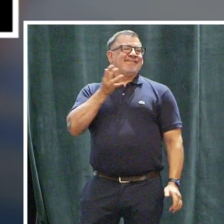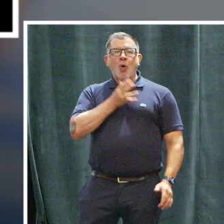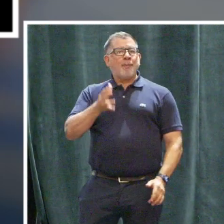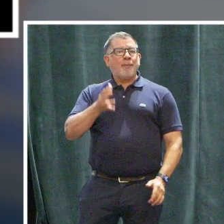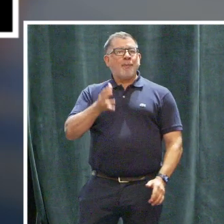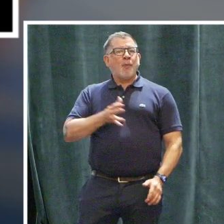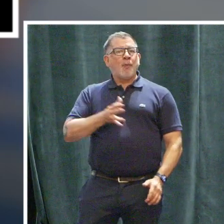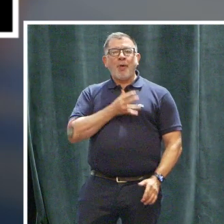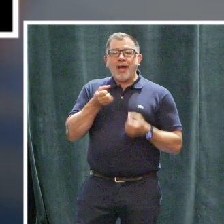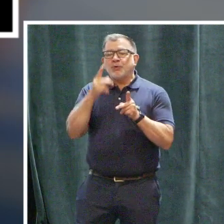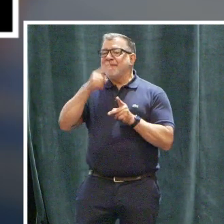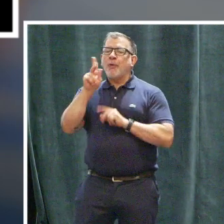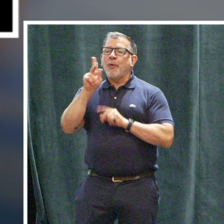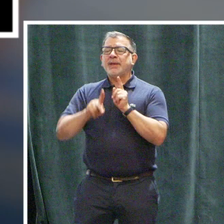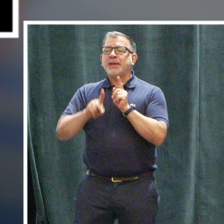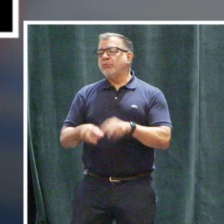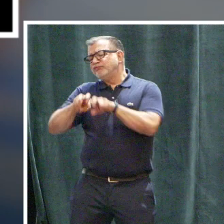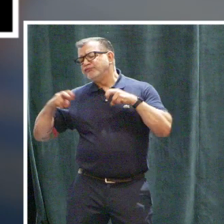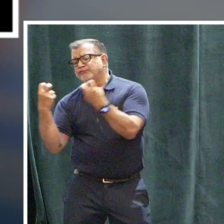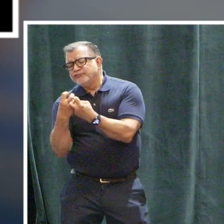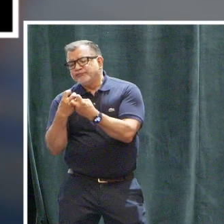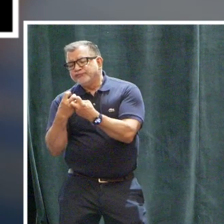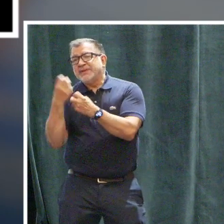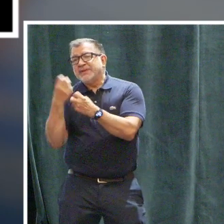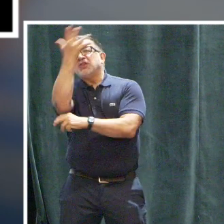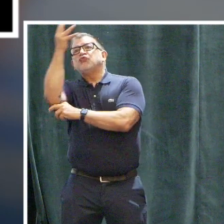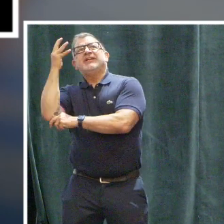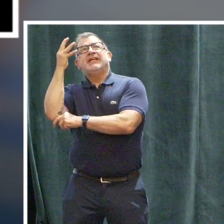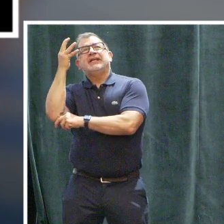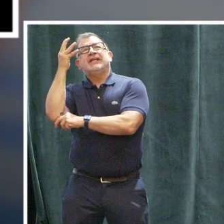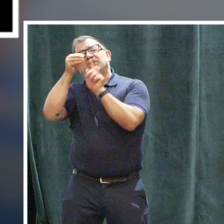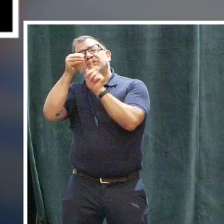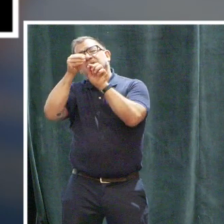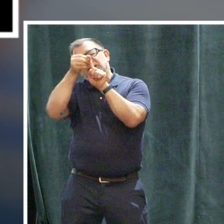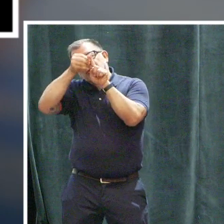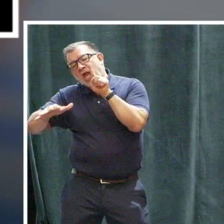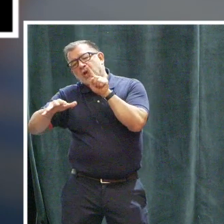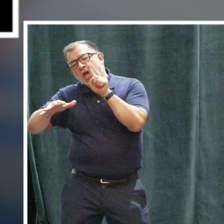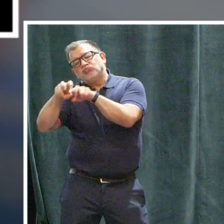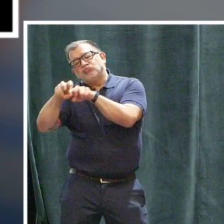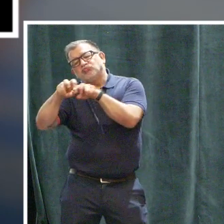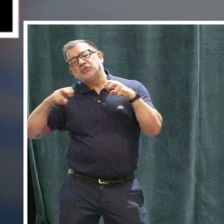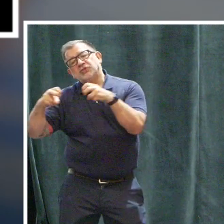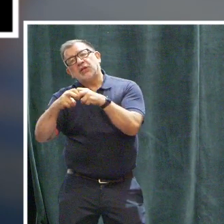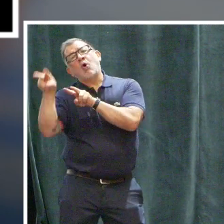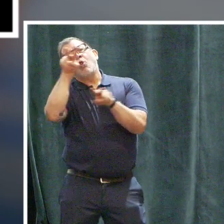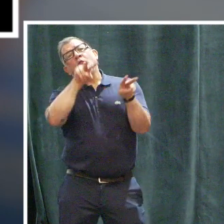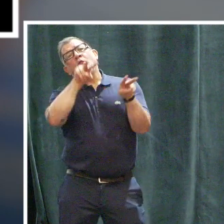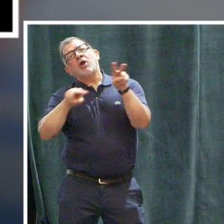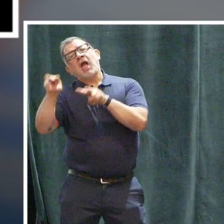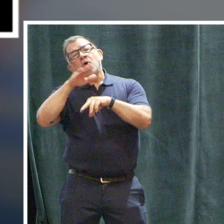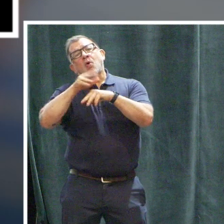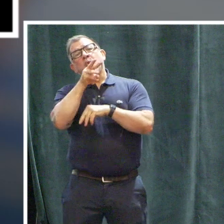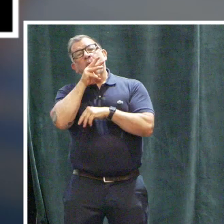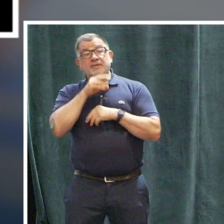or an informal opportunity for people to sit and read in the shade, or for people to sit and look out into the water. One of the big pieces of feedback